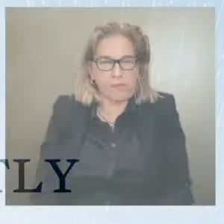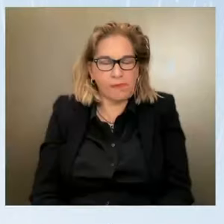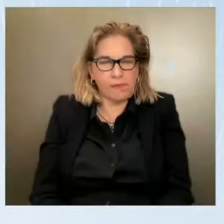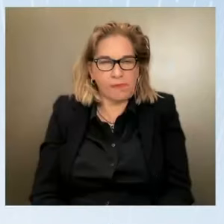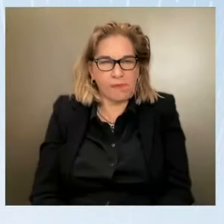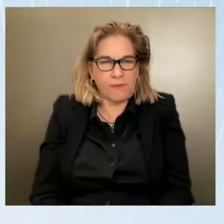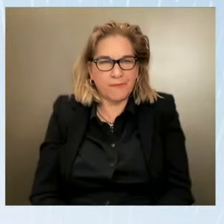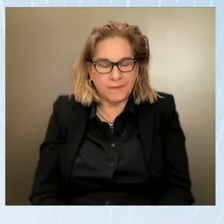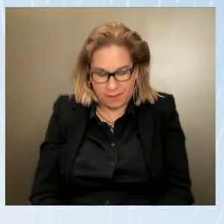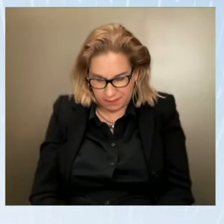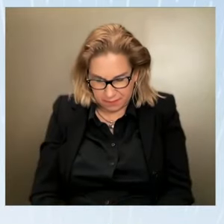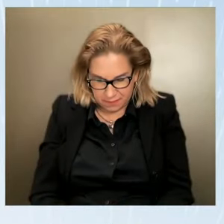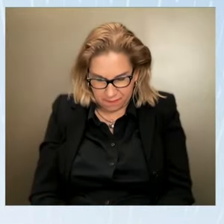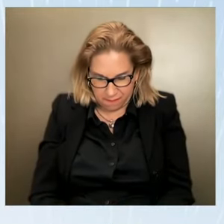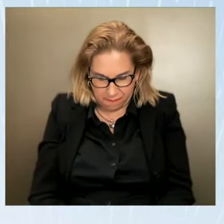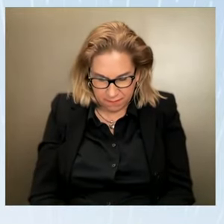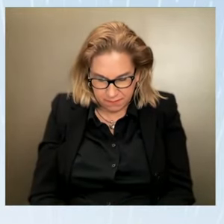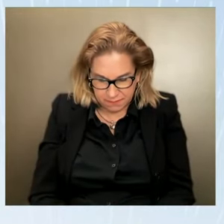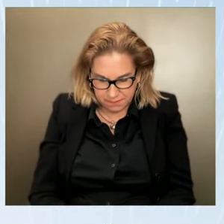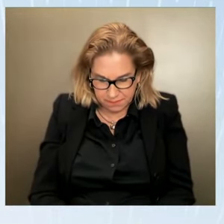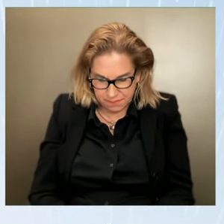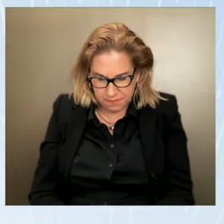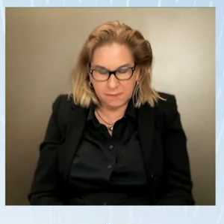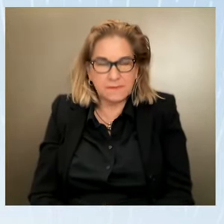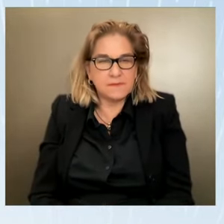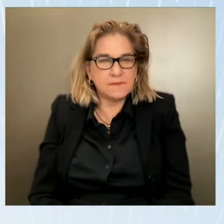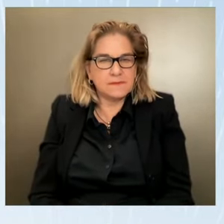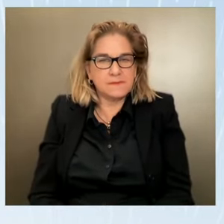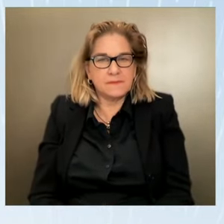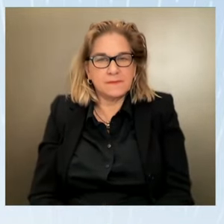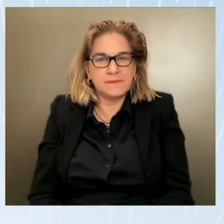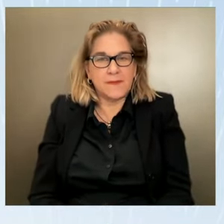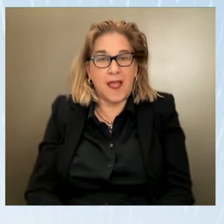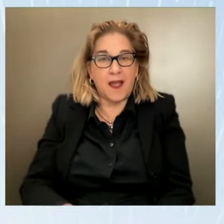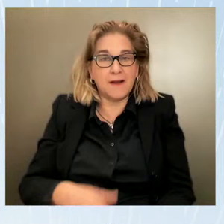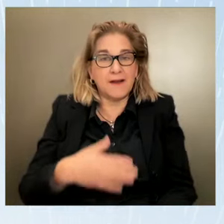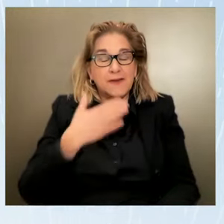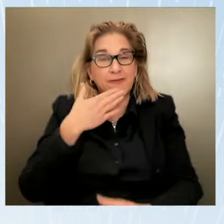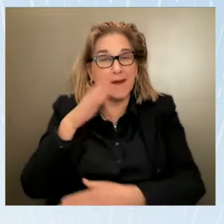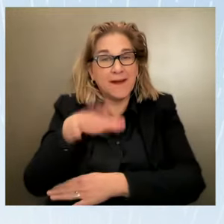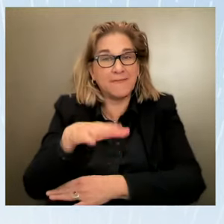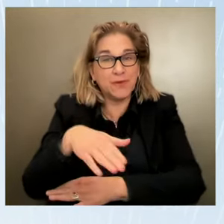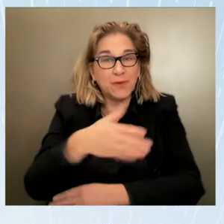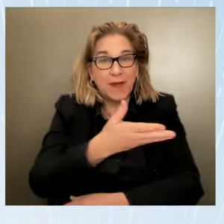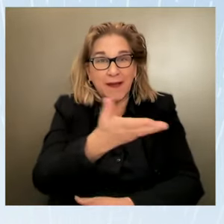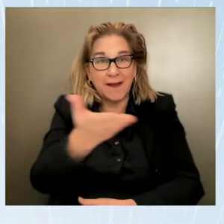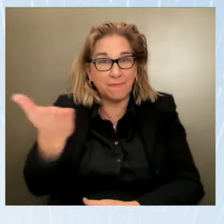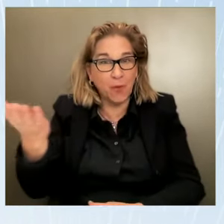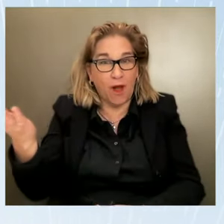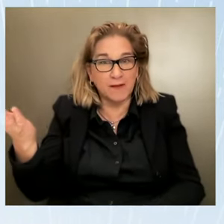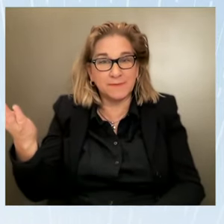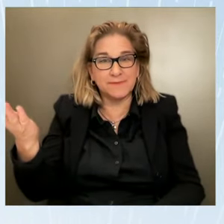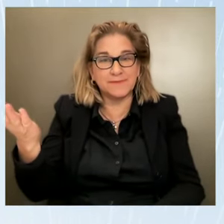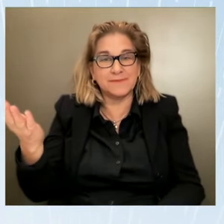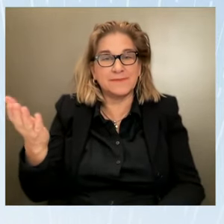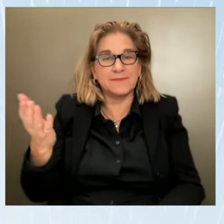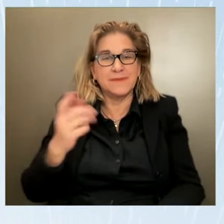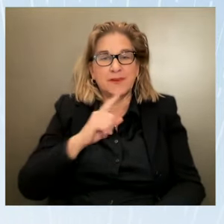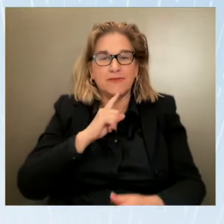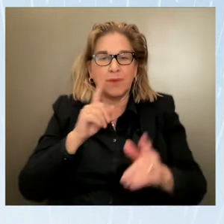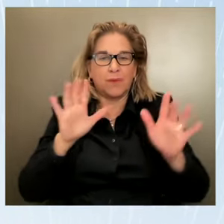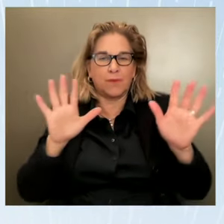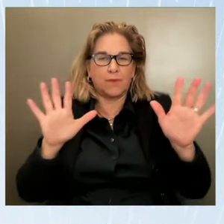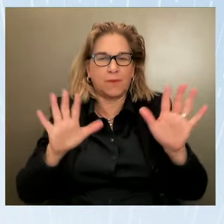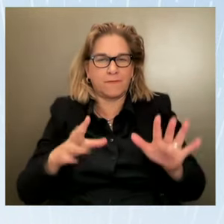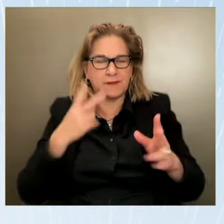All right, well, good afternoon, everyone. It is particularly wonderful to see so many colleagues and